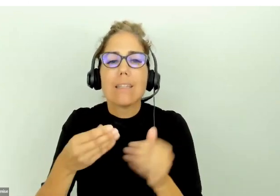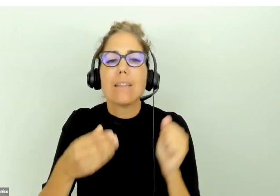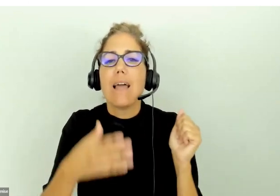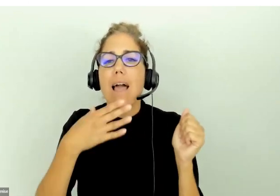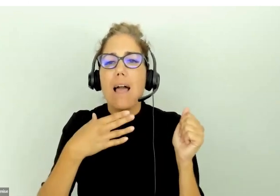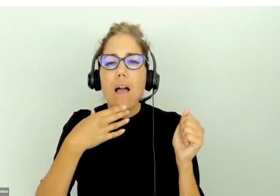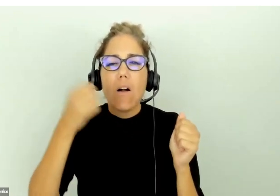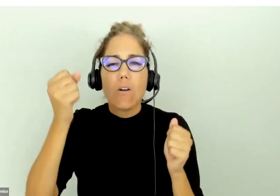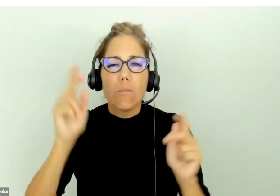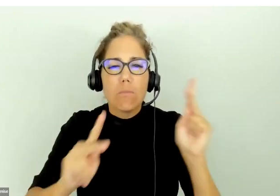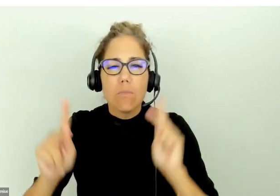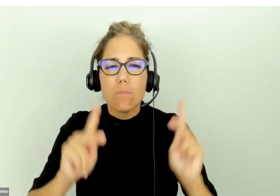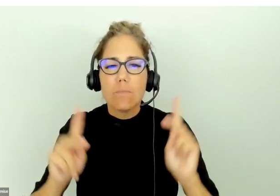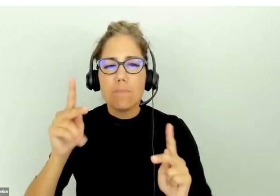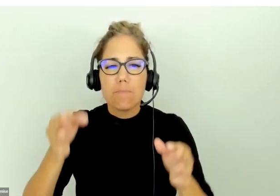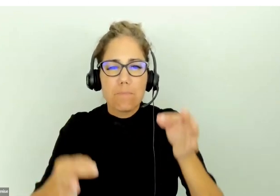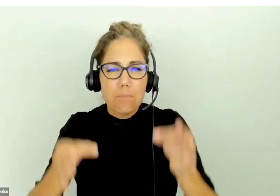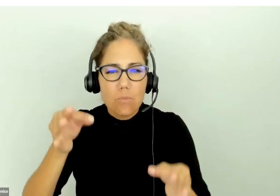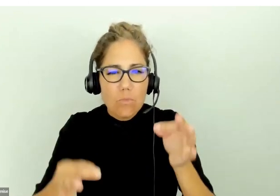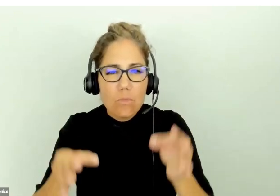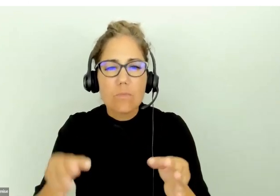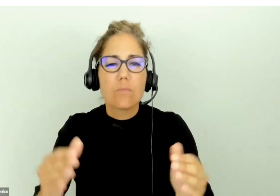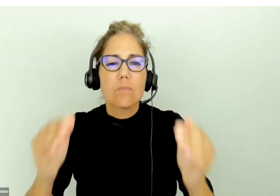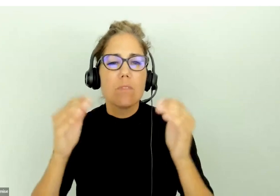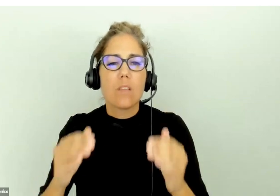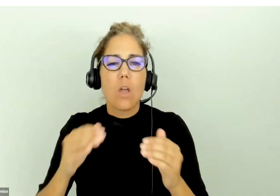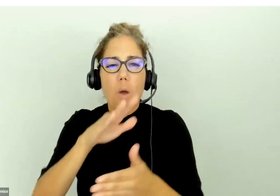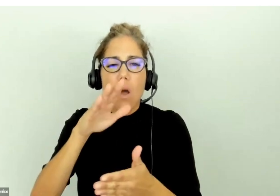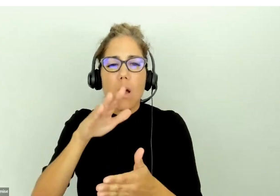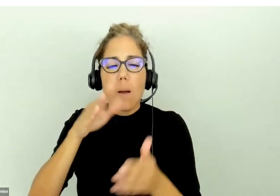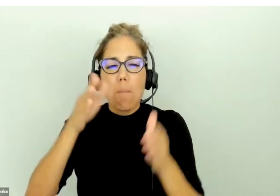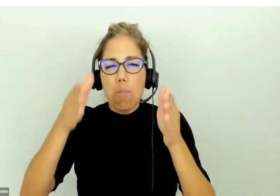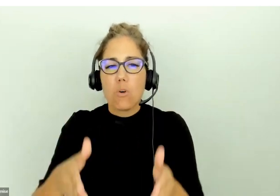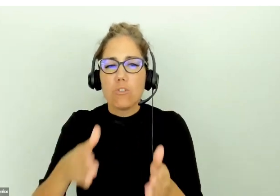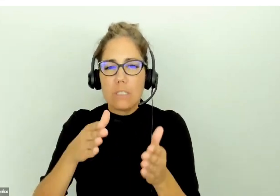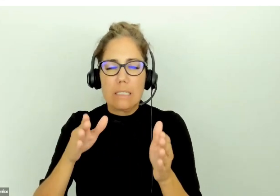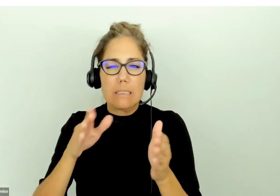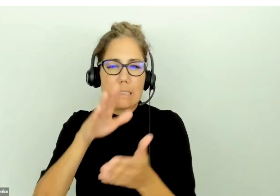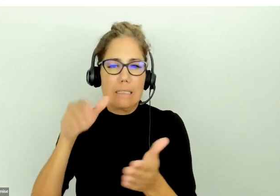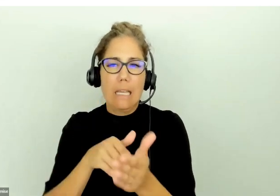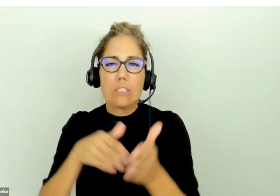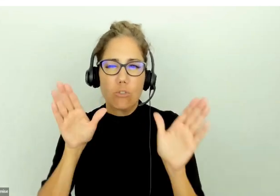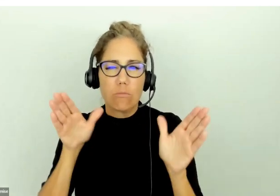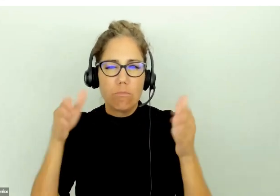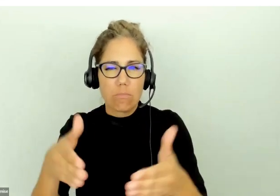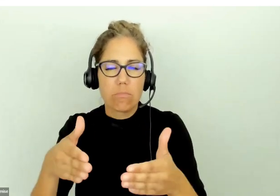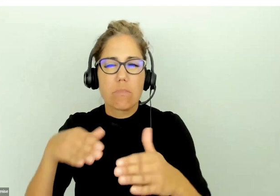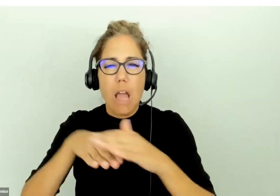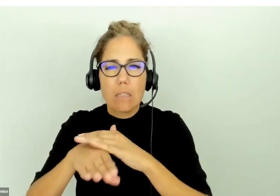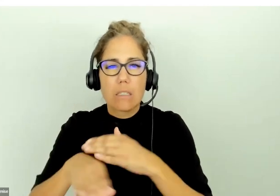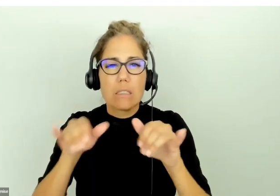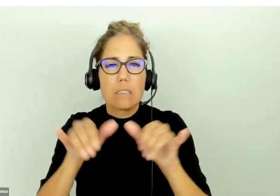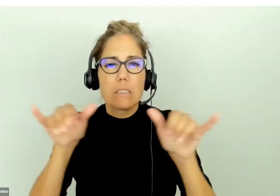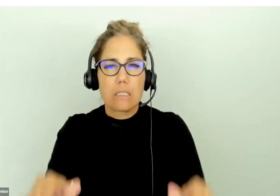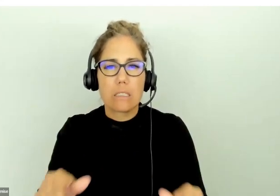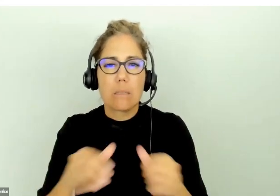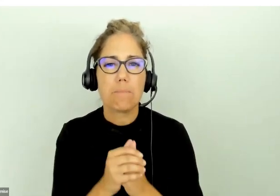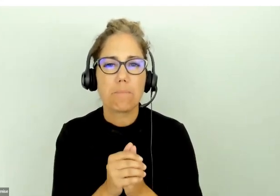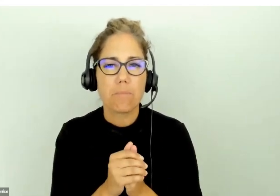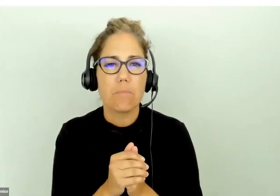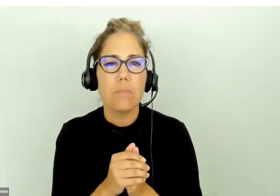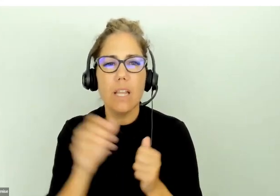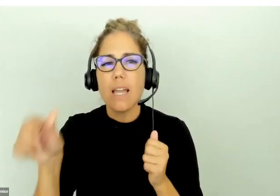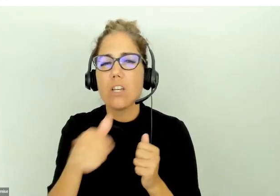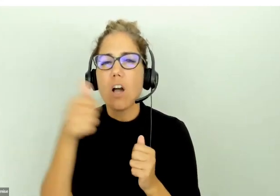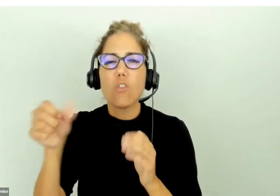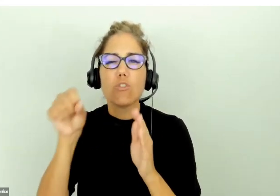system, no wrong door, and other statewide access systems. Next slide. So